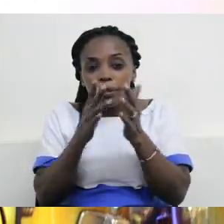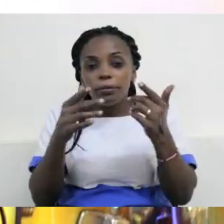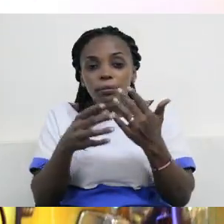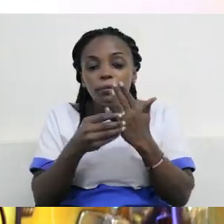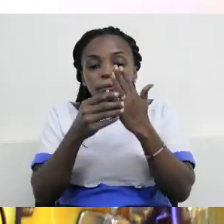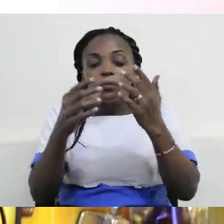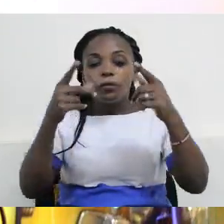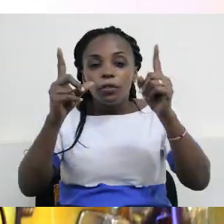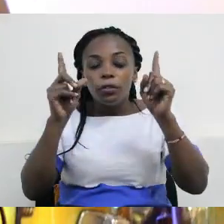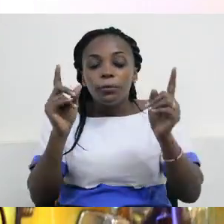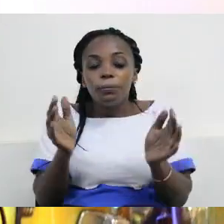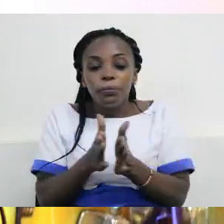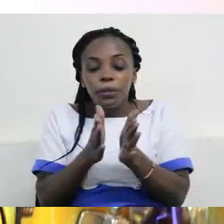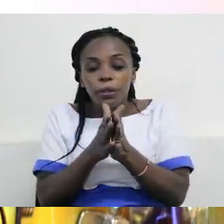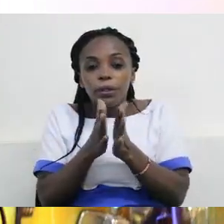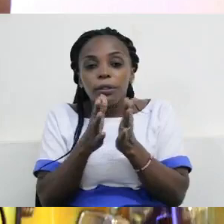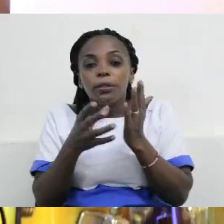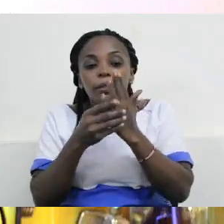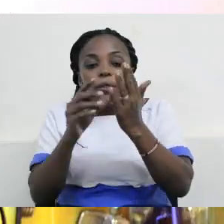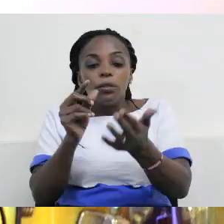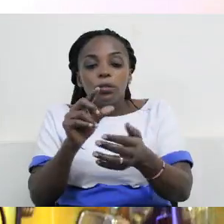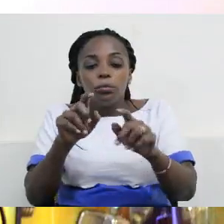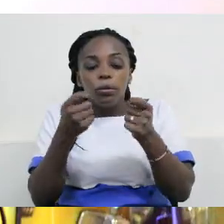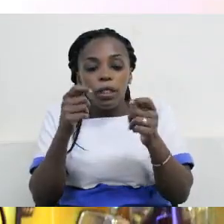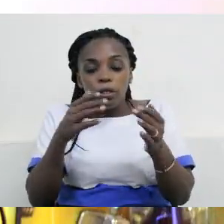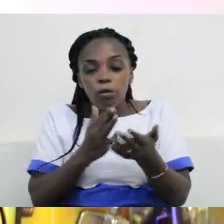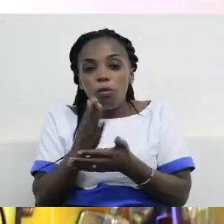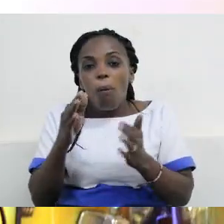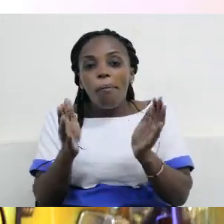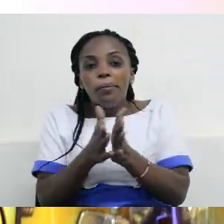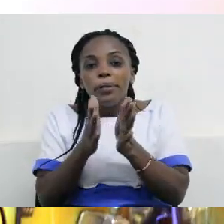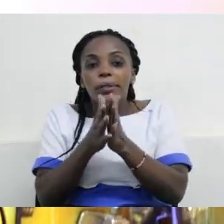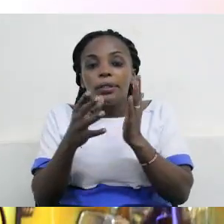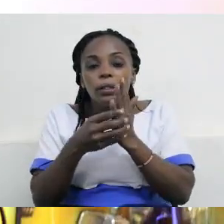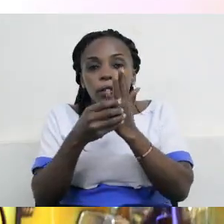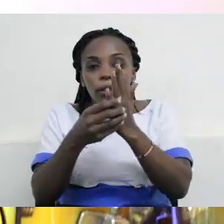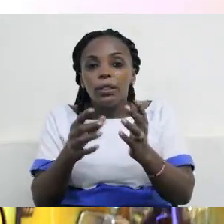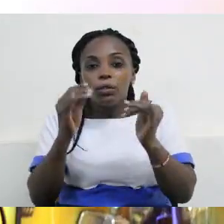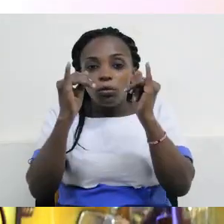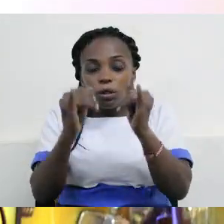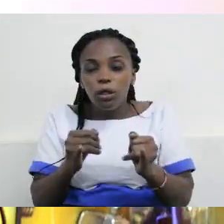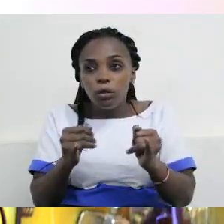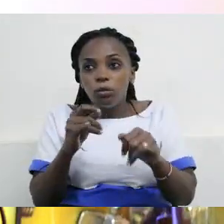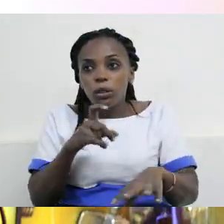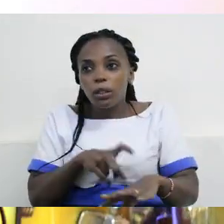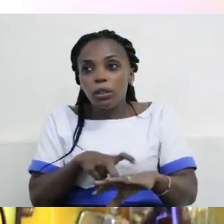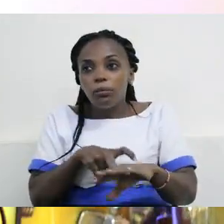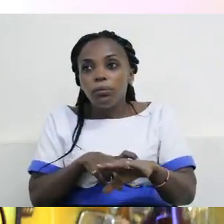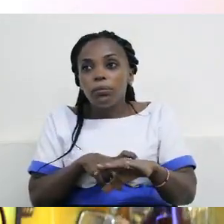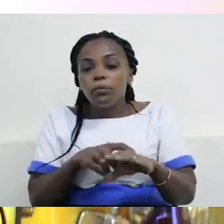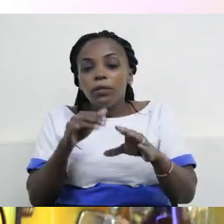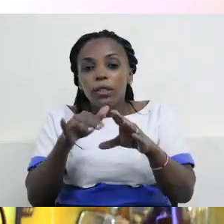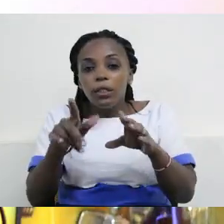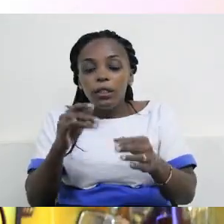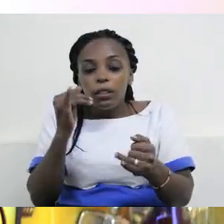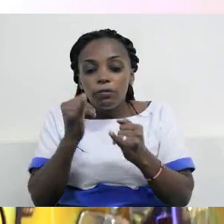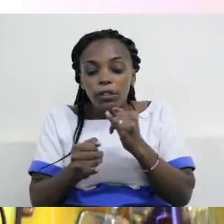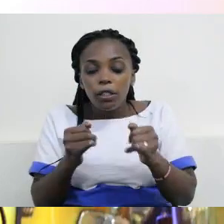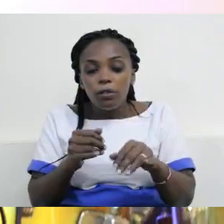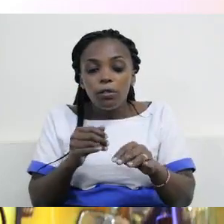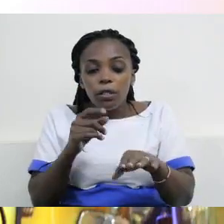It is praise that will lead us to breakthrough. It is praise that will lead us to a new season. In this last half